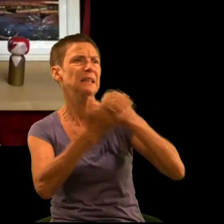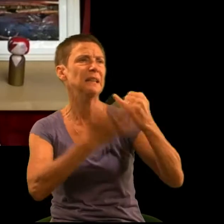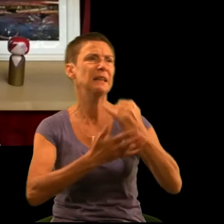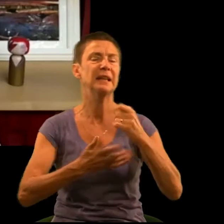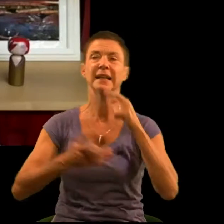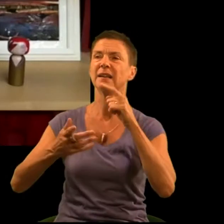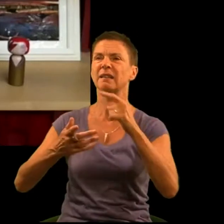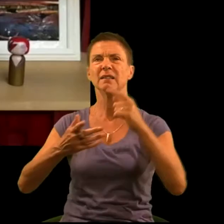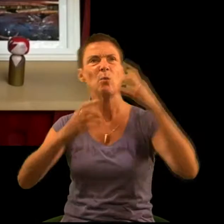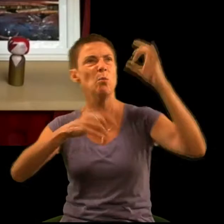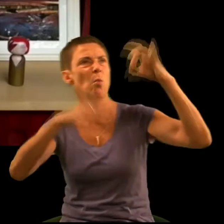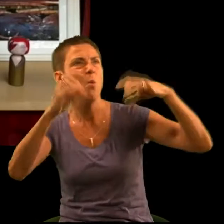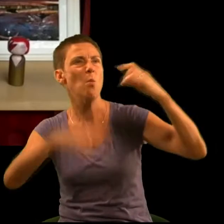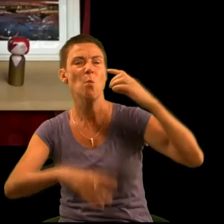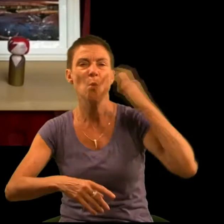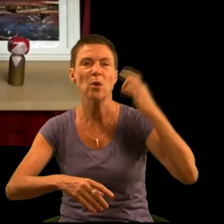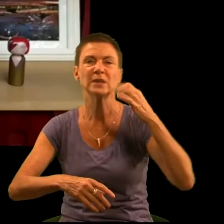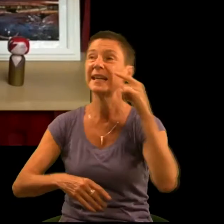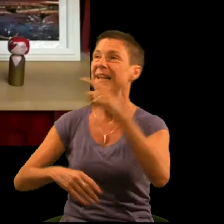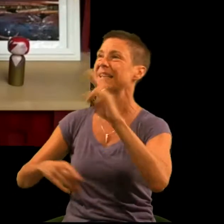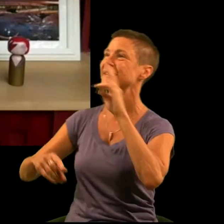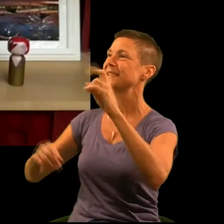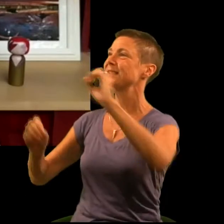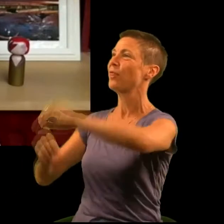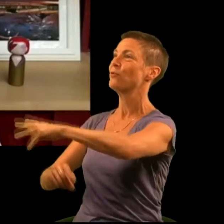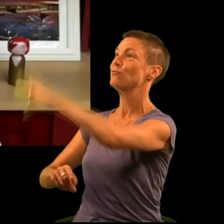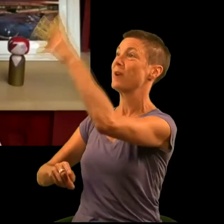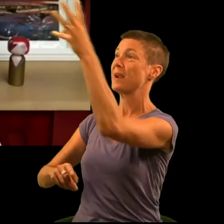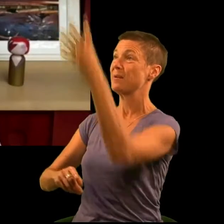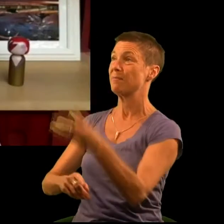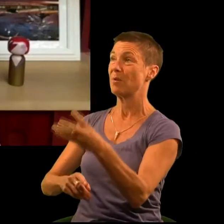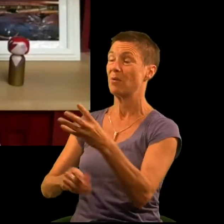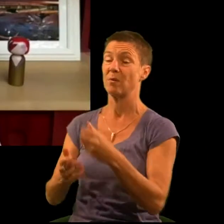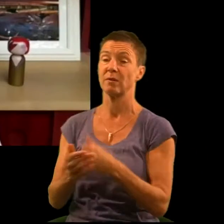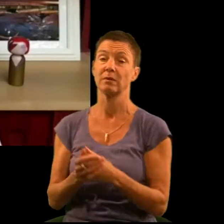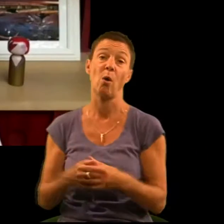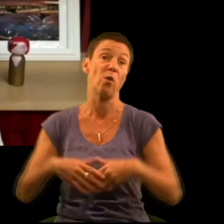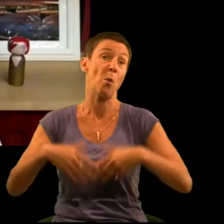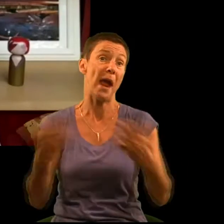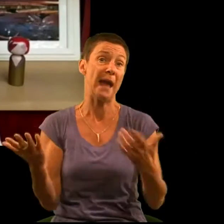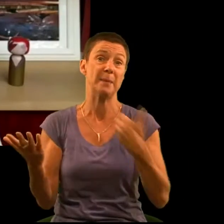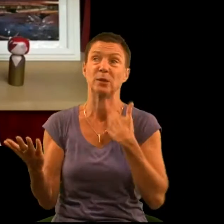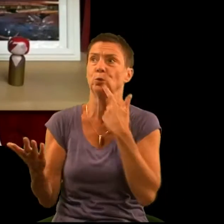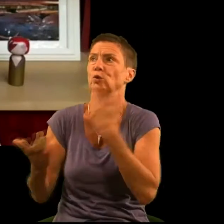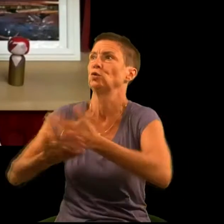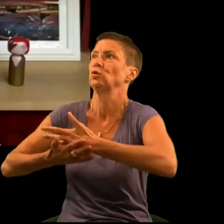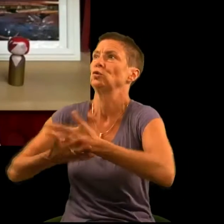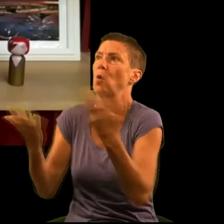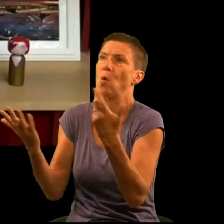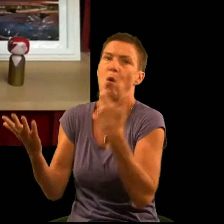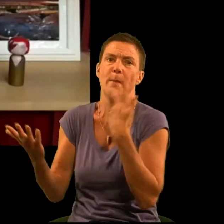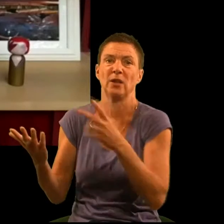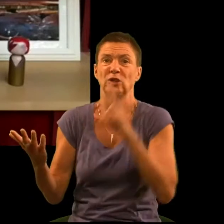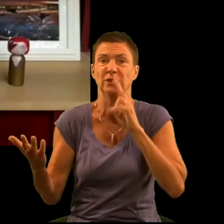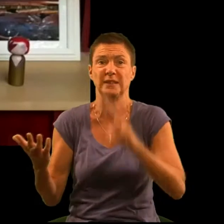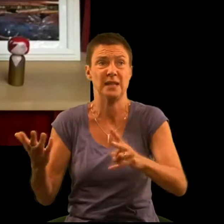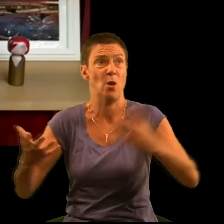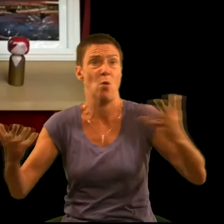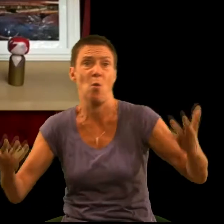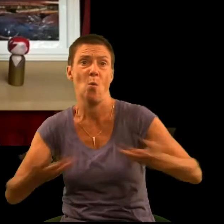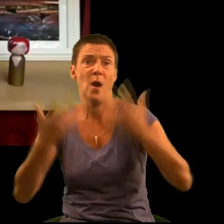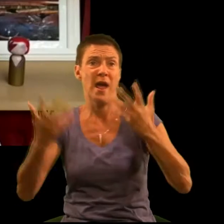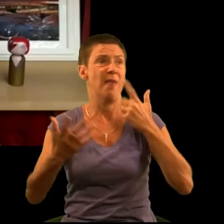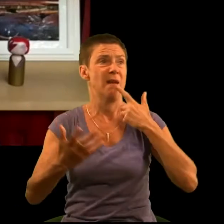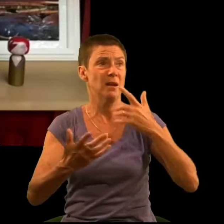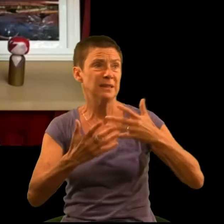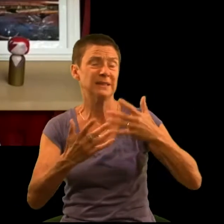sees a rainbow. Though he could never stop himself from qualifying this remark with, although anyone who has so much as flipped through a meteorology text can tell you